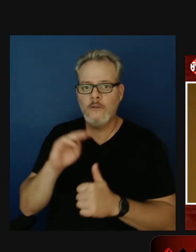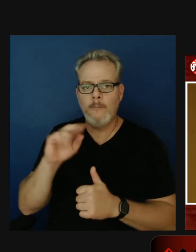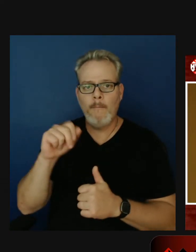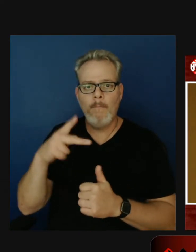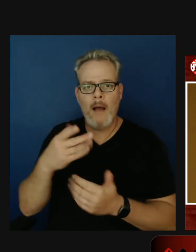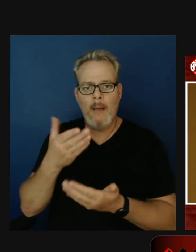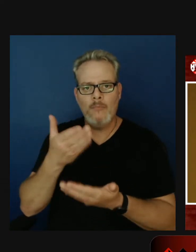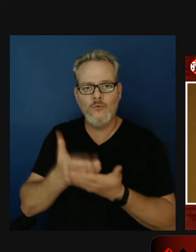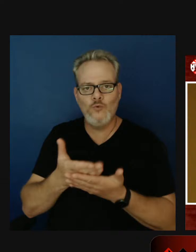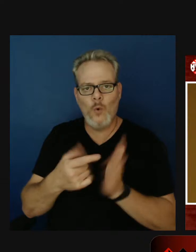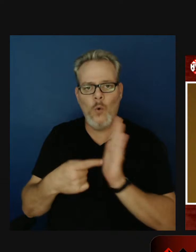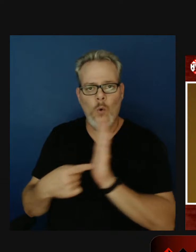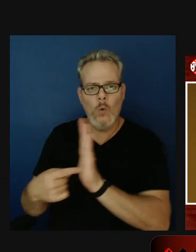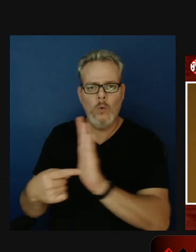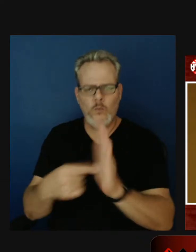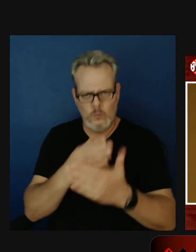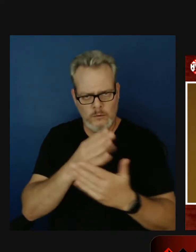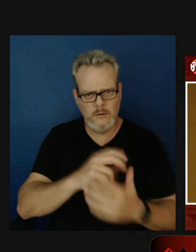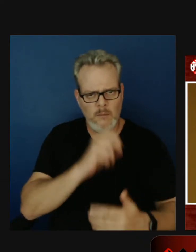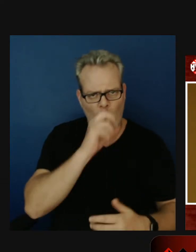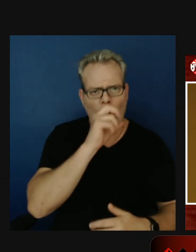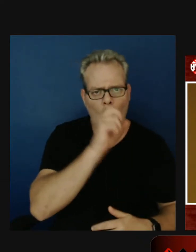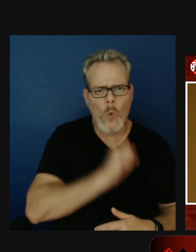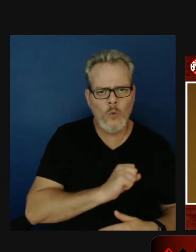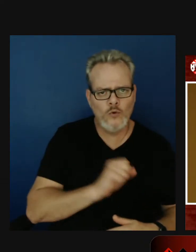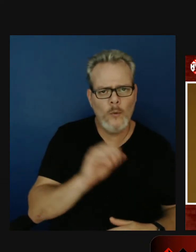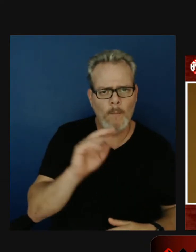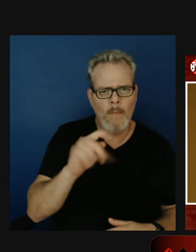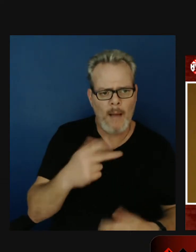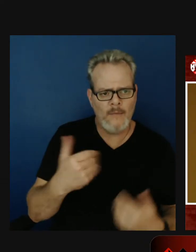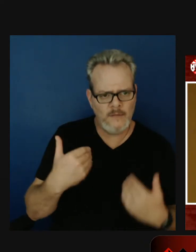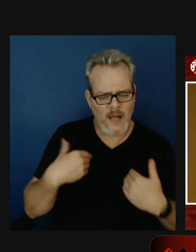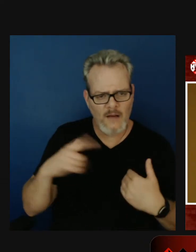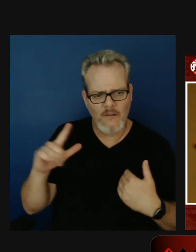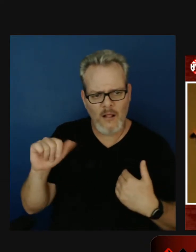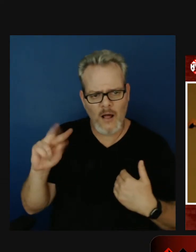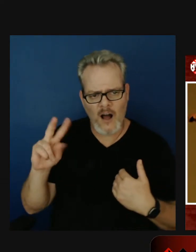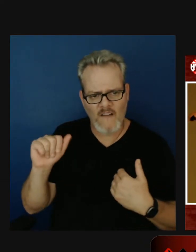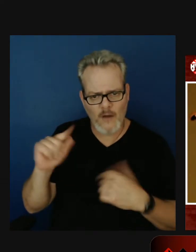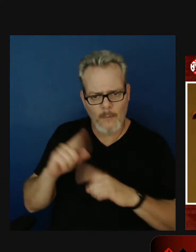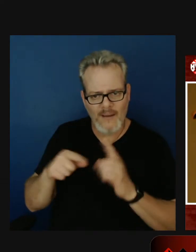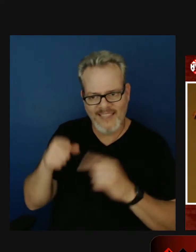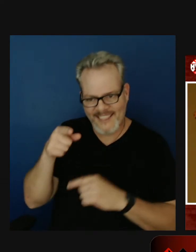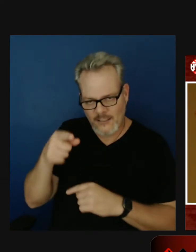on Hawaii. There's older maps that show lava flows as well. This is just one of my favorites.